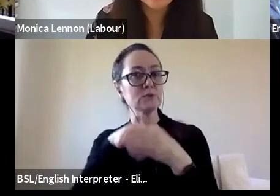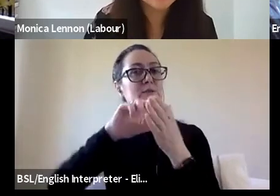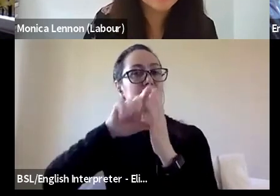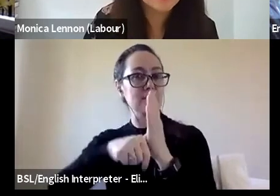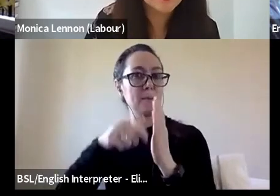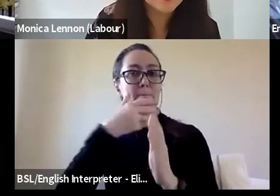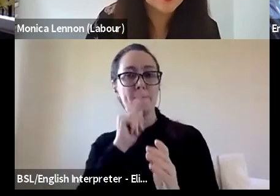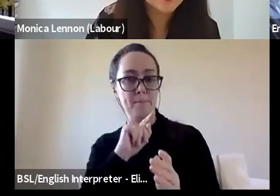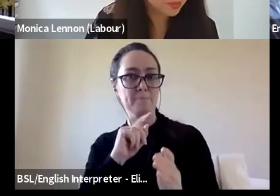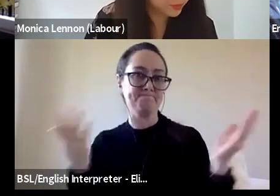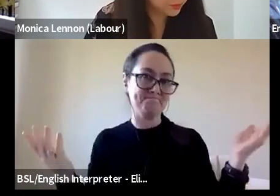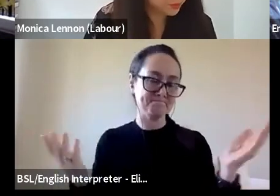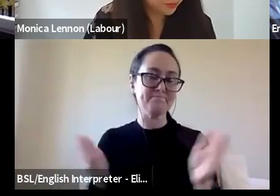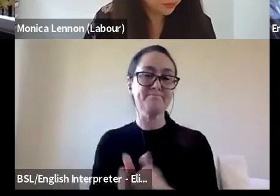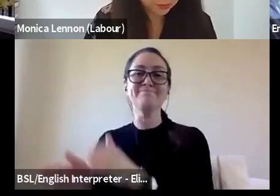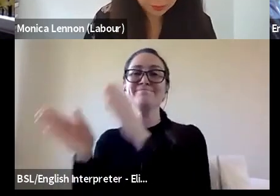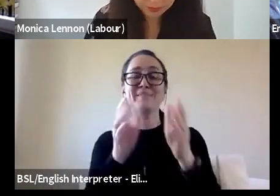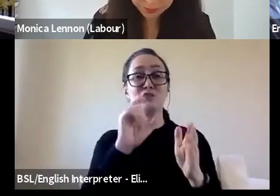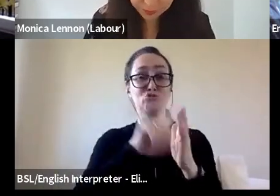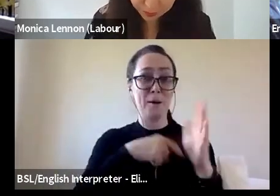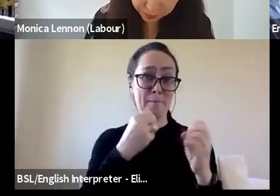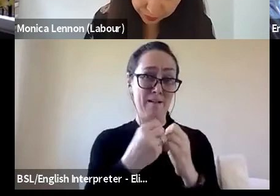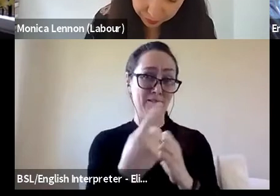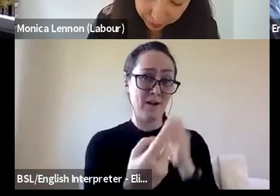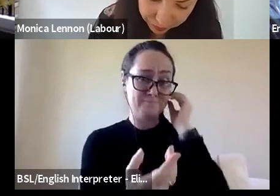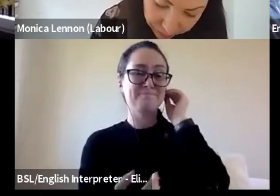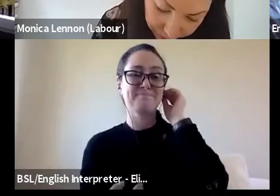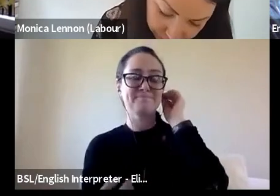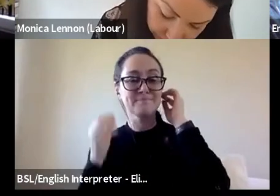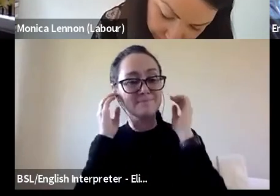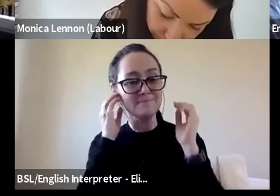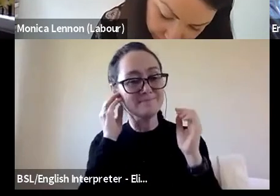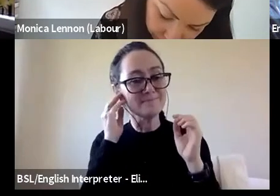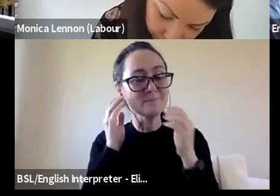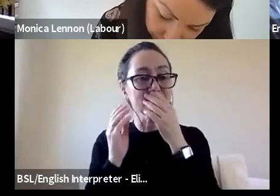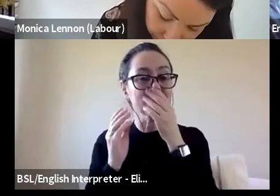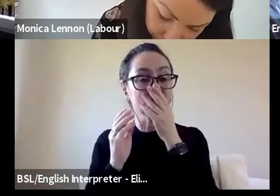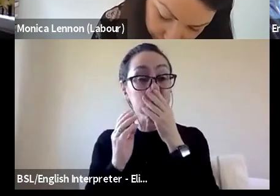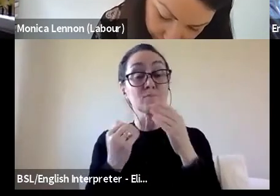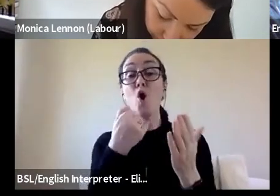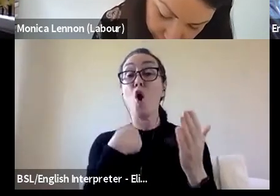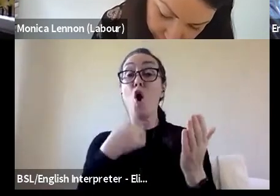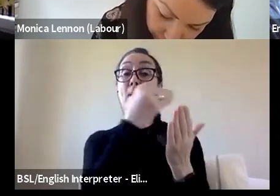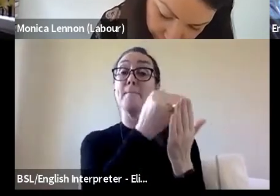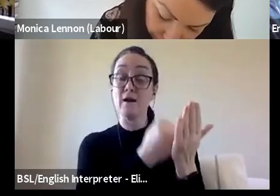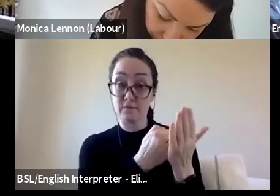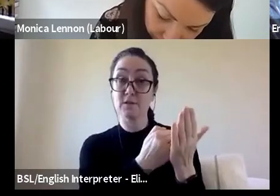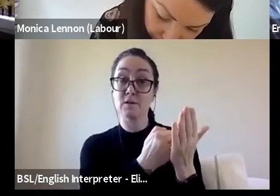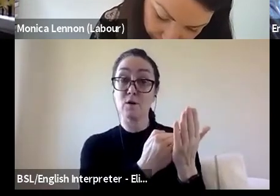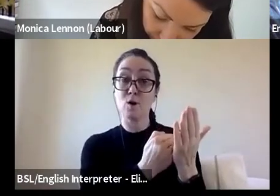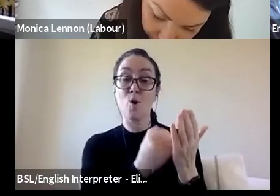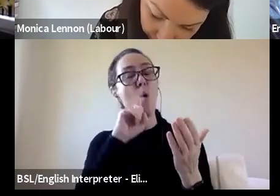on. Jeremy Balfour, I mean, literally a minute. Thank you. Yeah, I mean, I hope our manifesto will appeal to